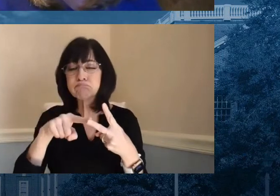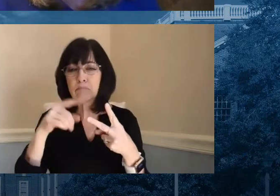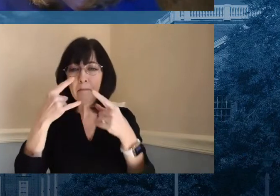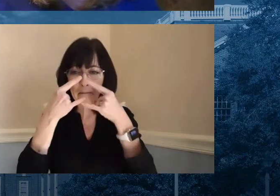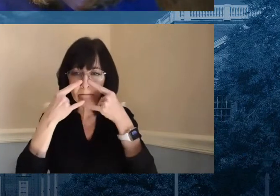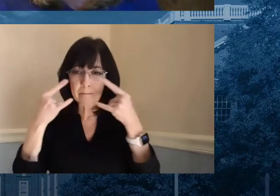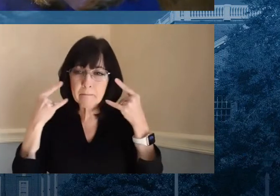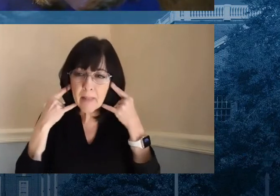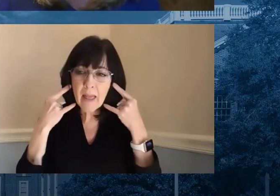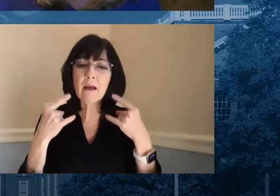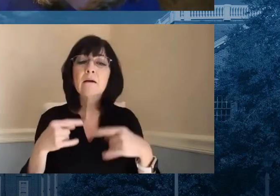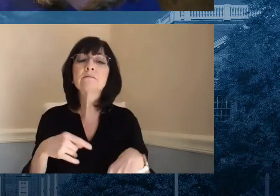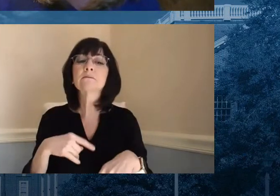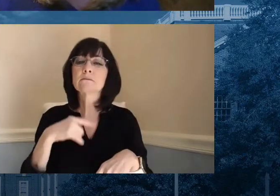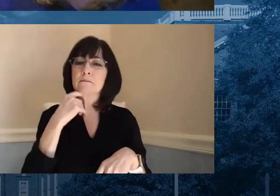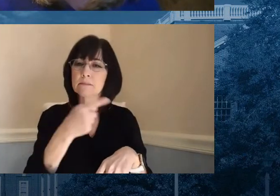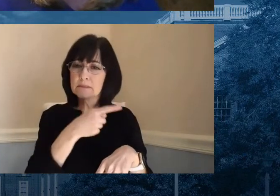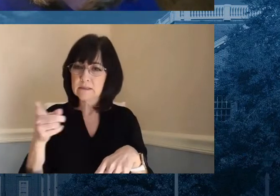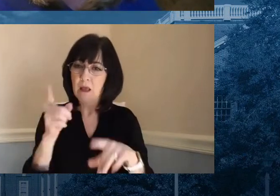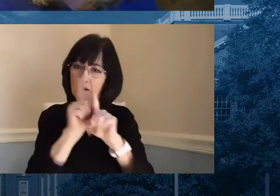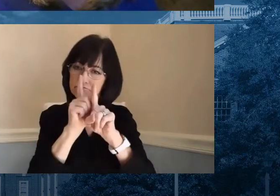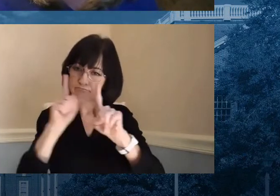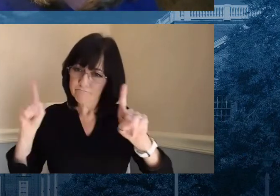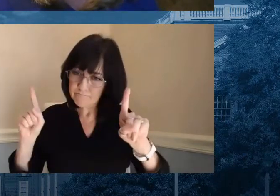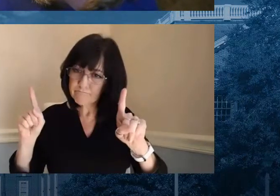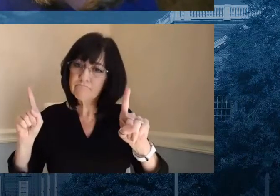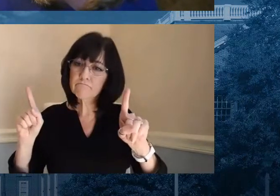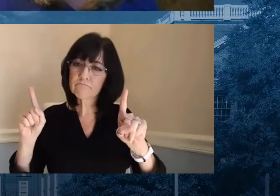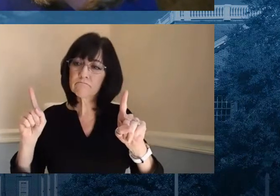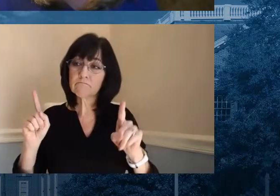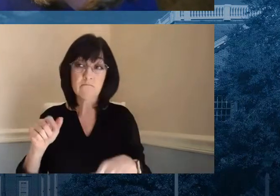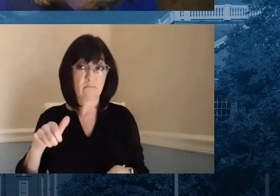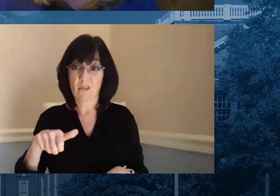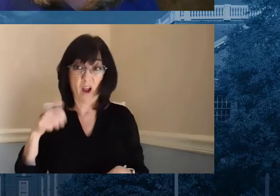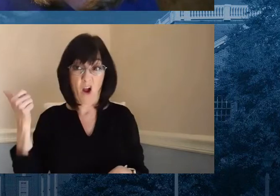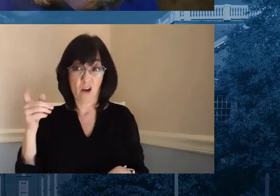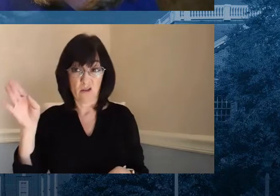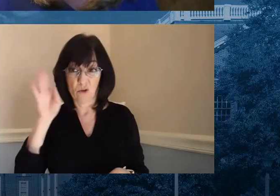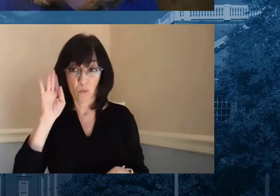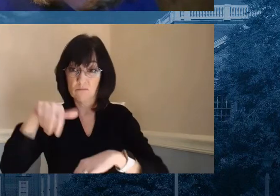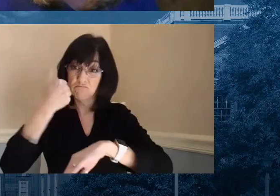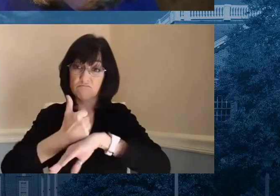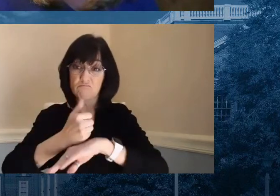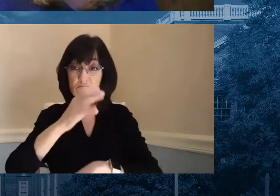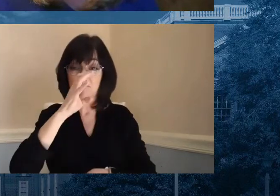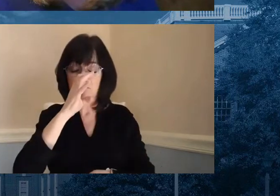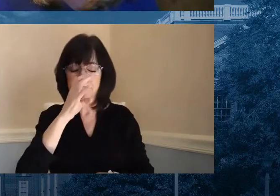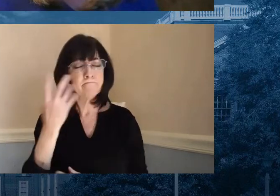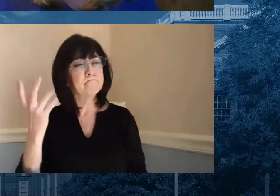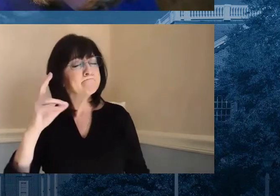Yeah, I would say not really. I mean, we're hopeful that this is just a little bump in the road,